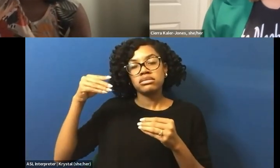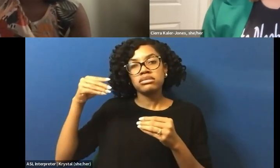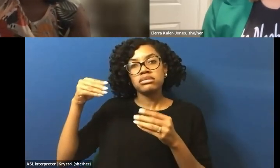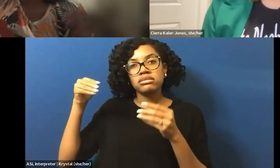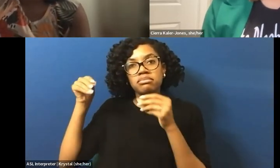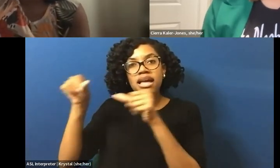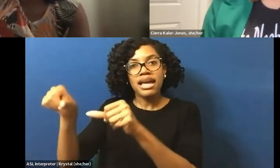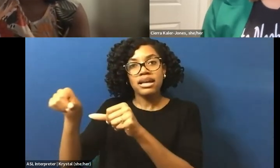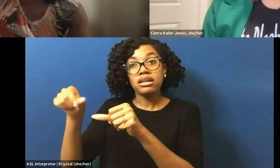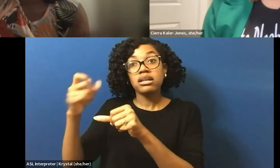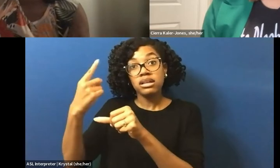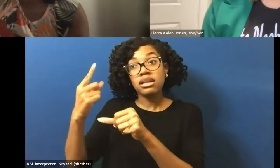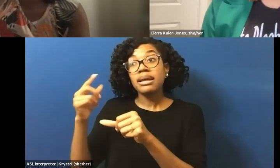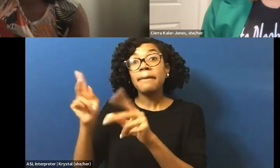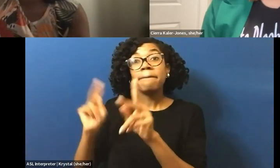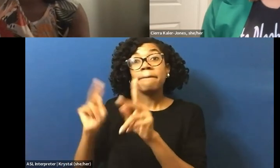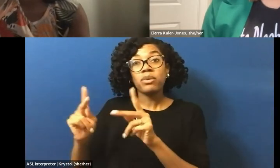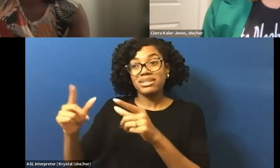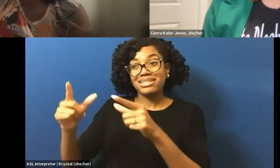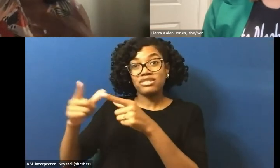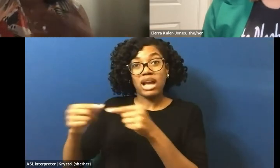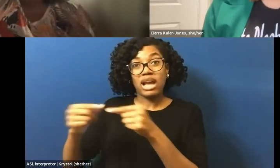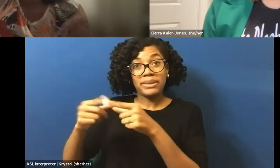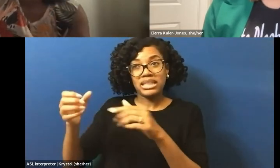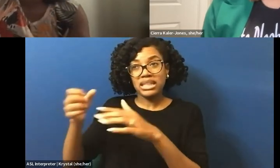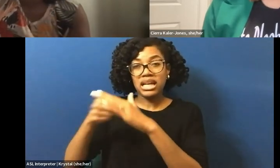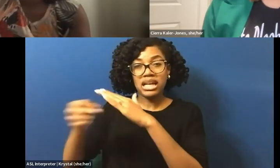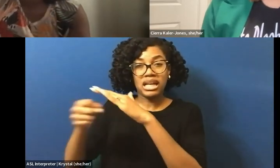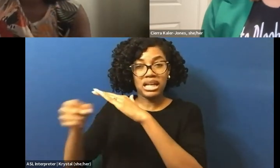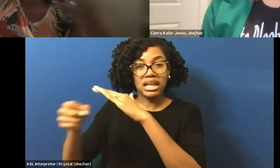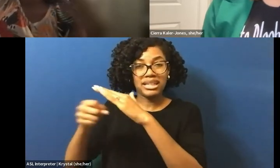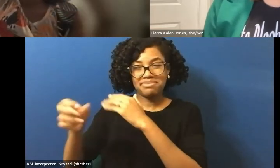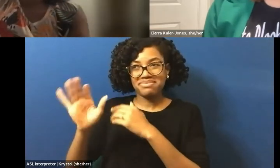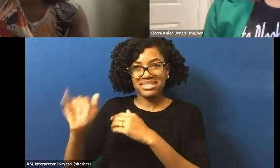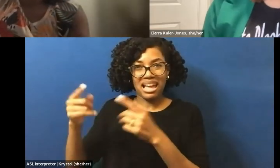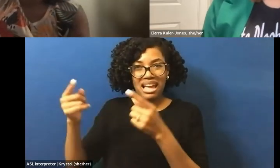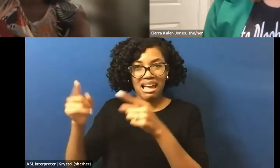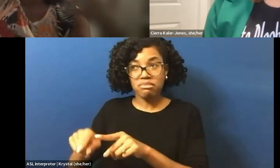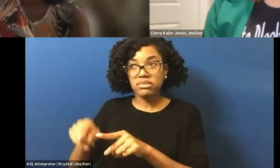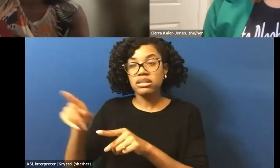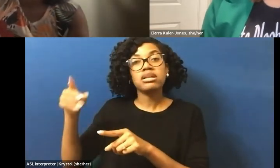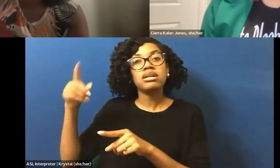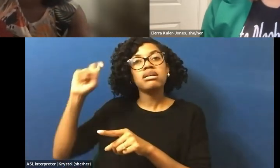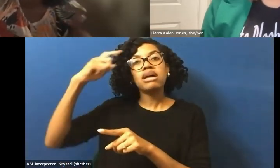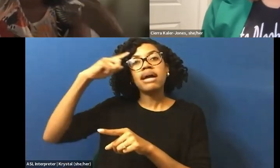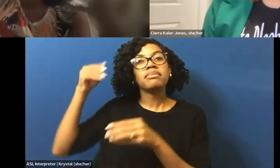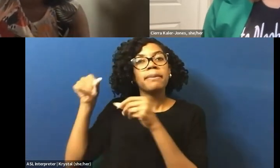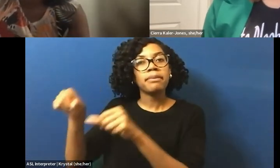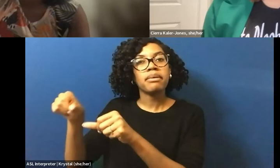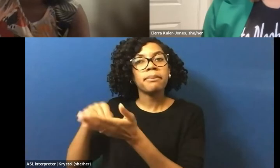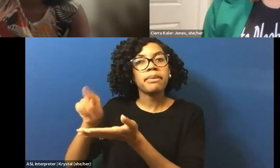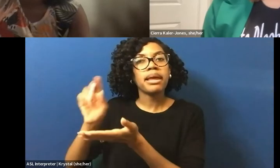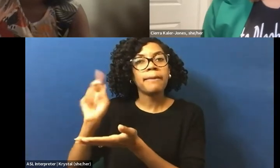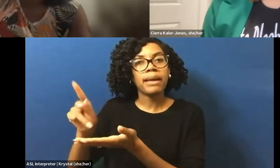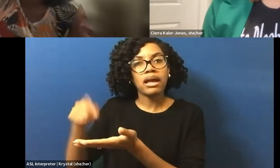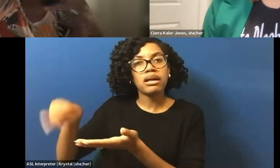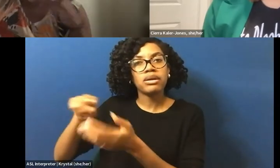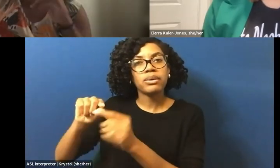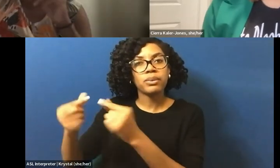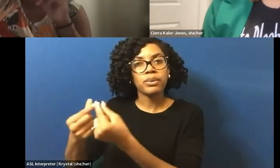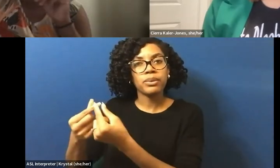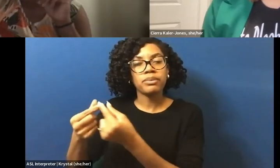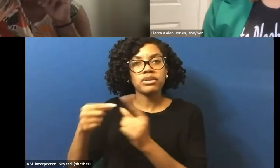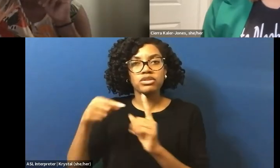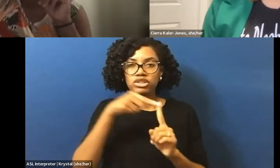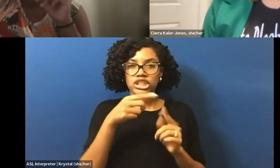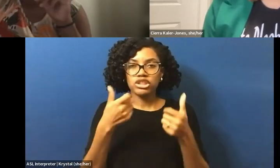example, but also other forms of reparations that have been played globally. So it's clear she has kind of a globally conscious mindset about it.